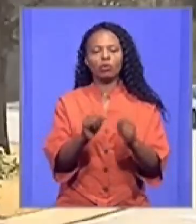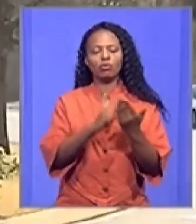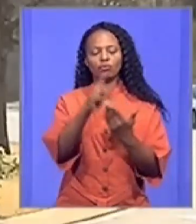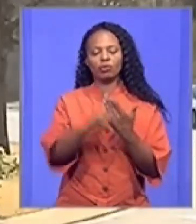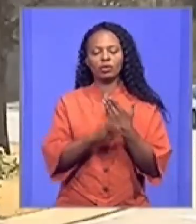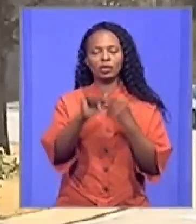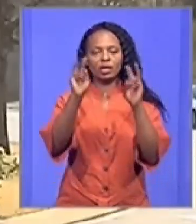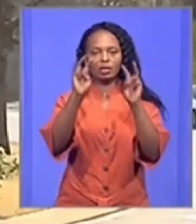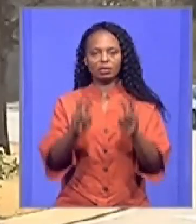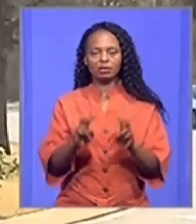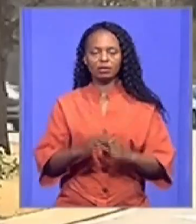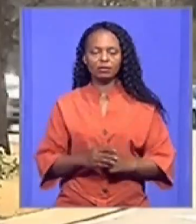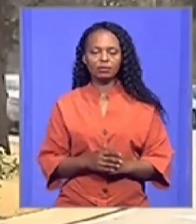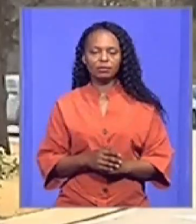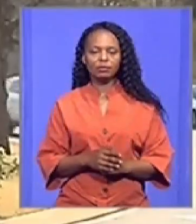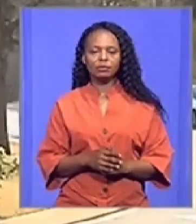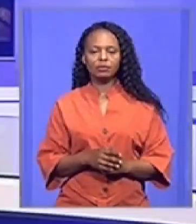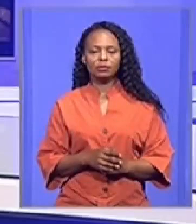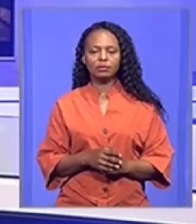motlakase.